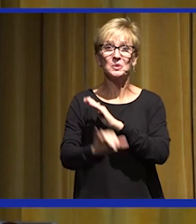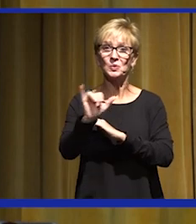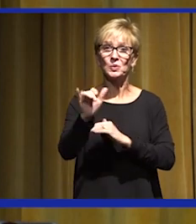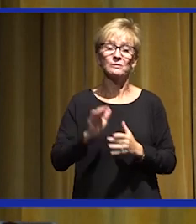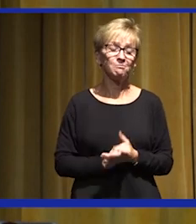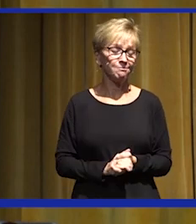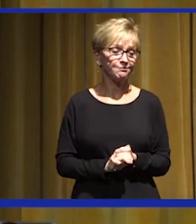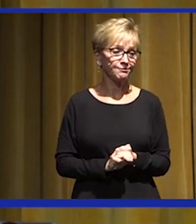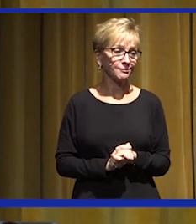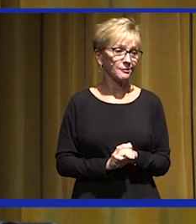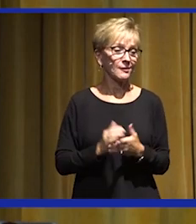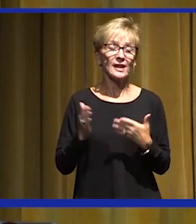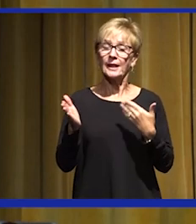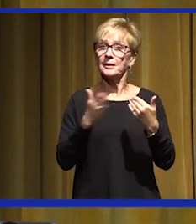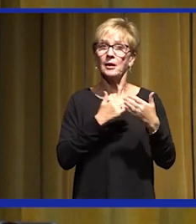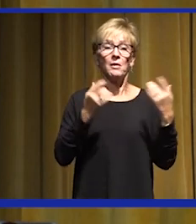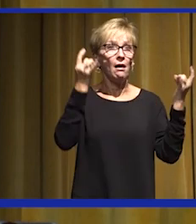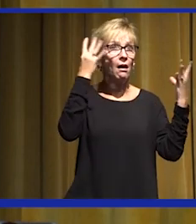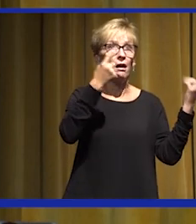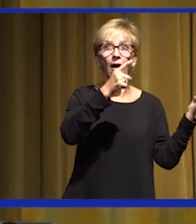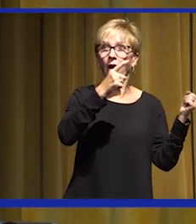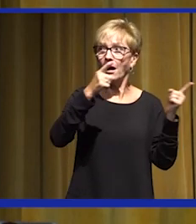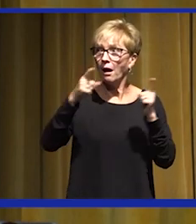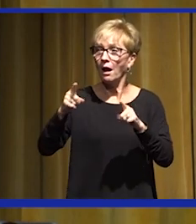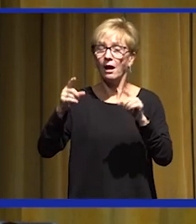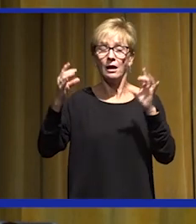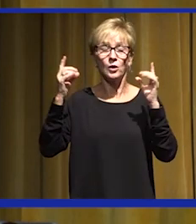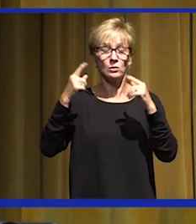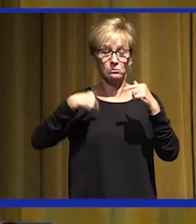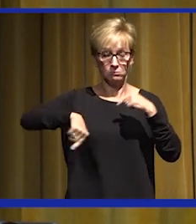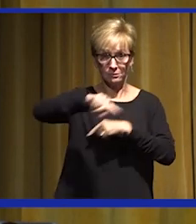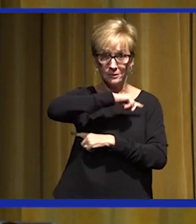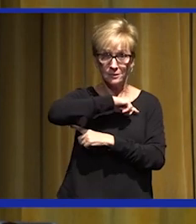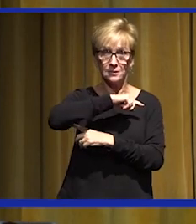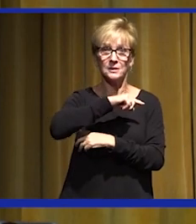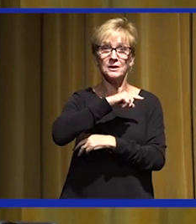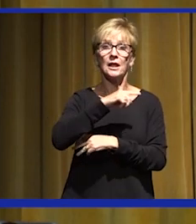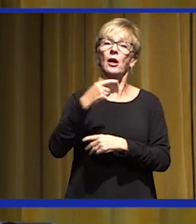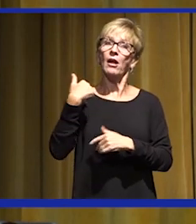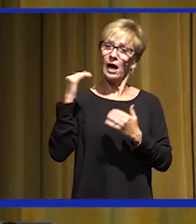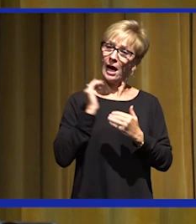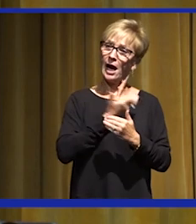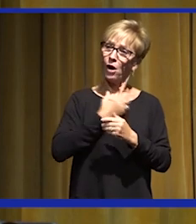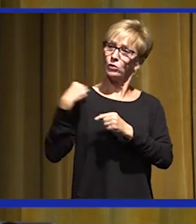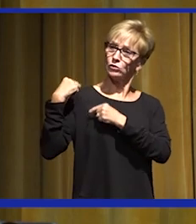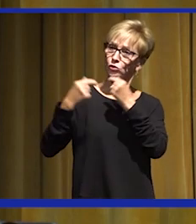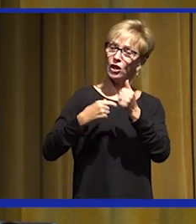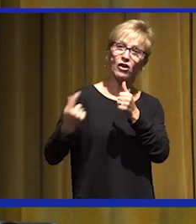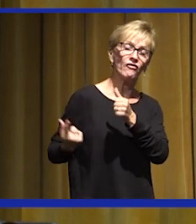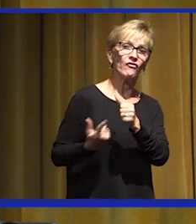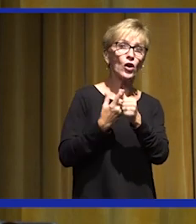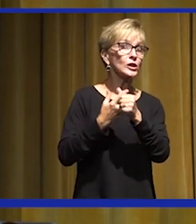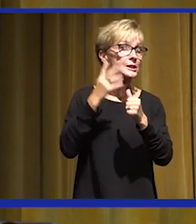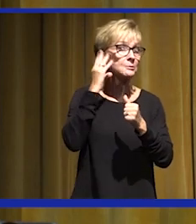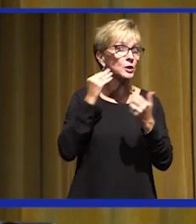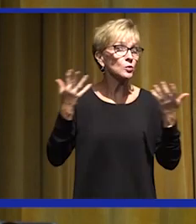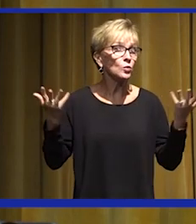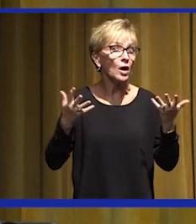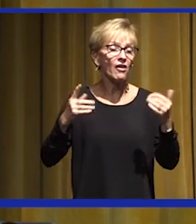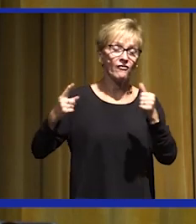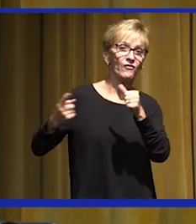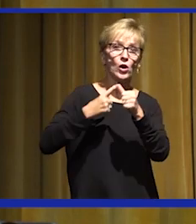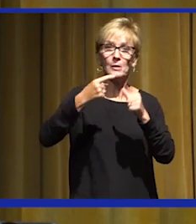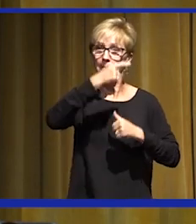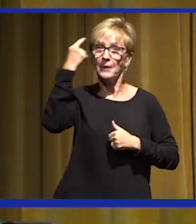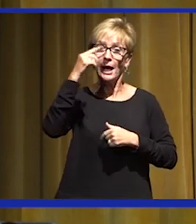the feeling of drowning and all the travesties happening around us, we've also been the generation to experience the first ever Black president,